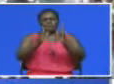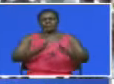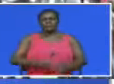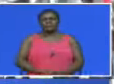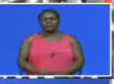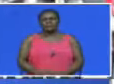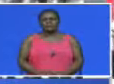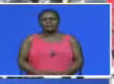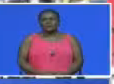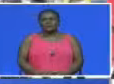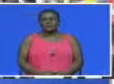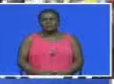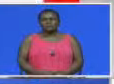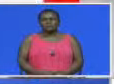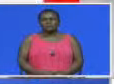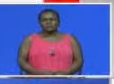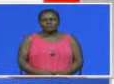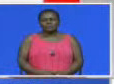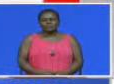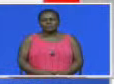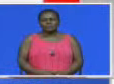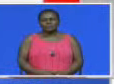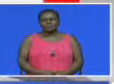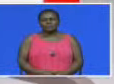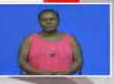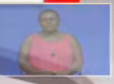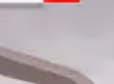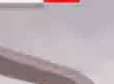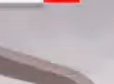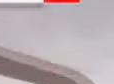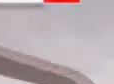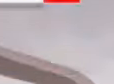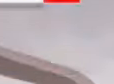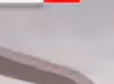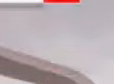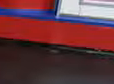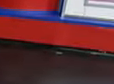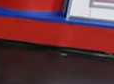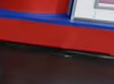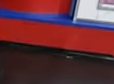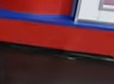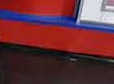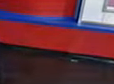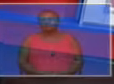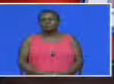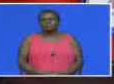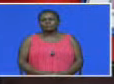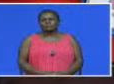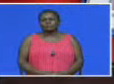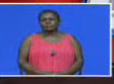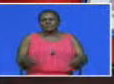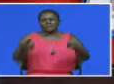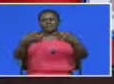Mwangi, KTN News, in Nairobi. Murimi Mwangi, they are setting the stage for our conversation.